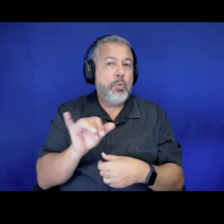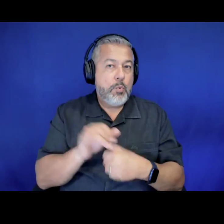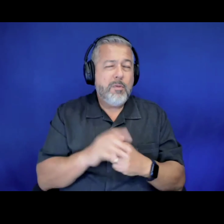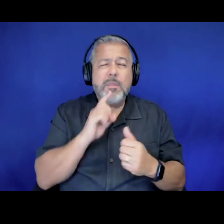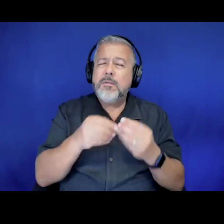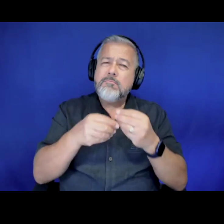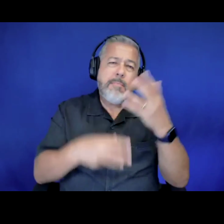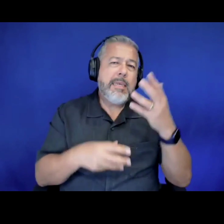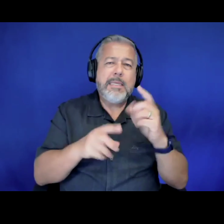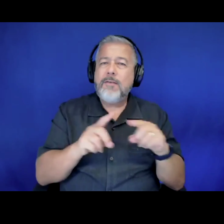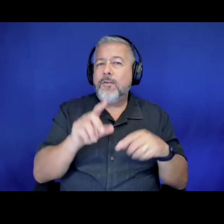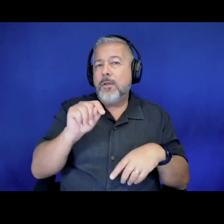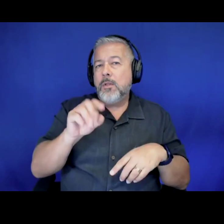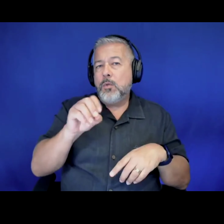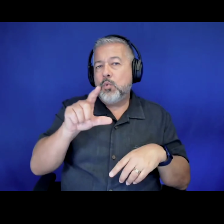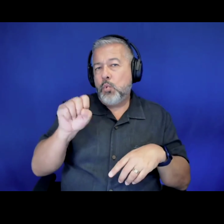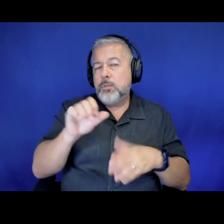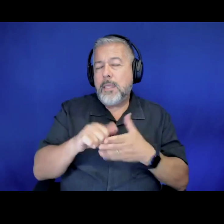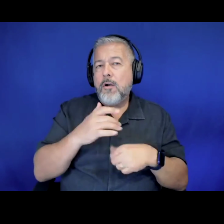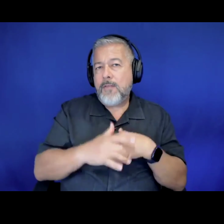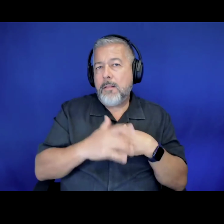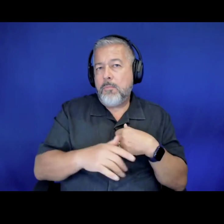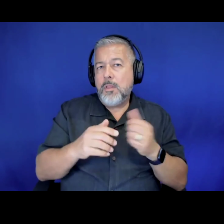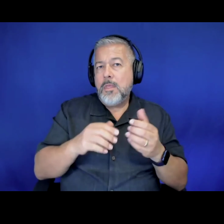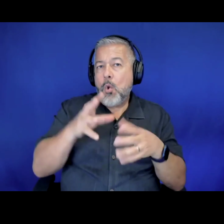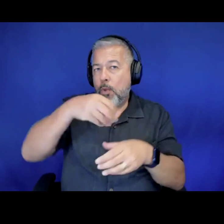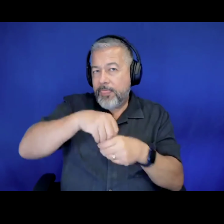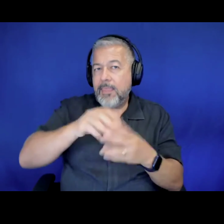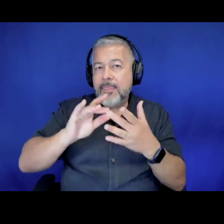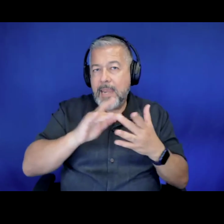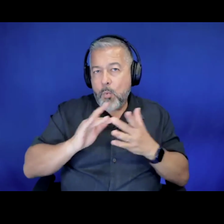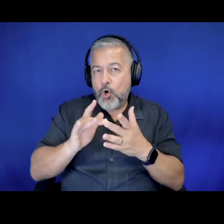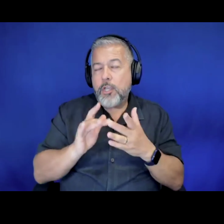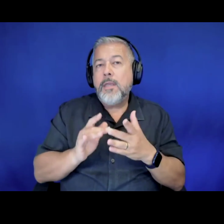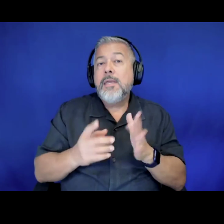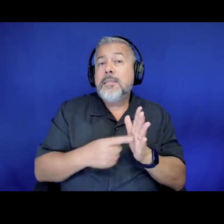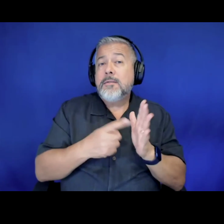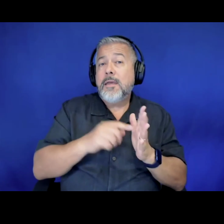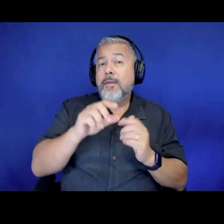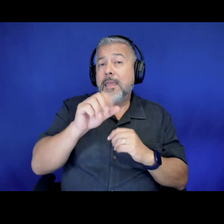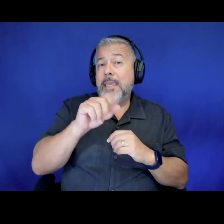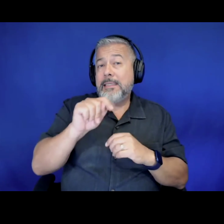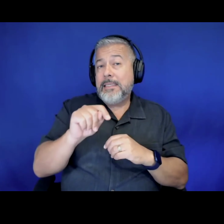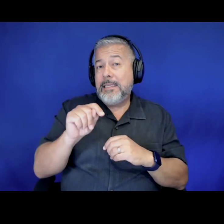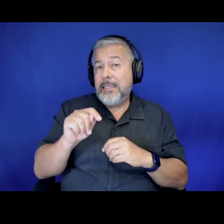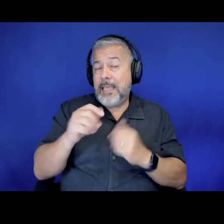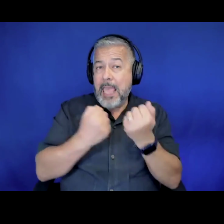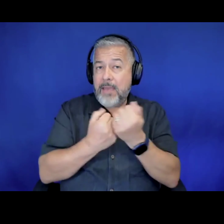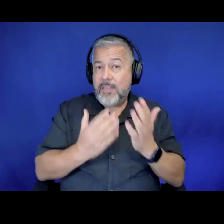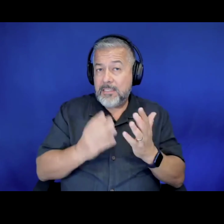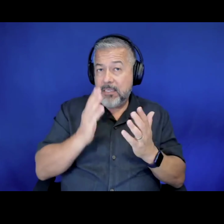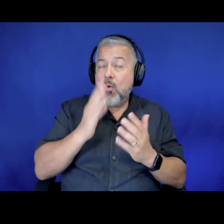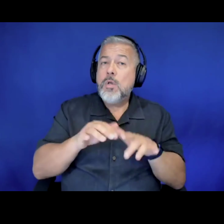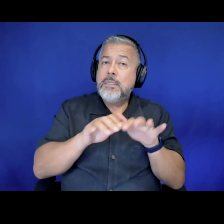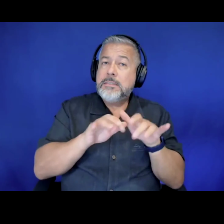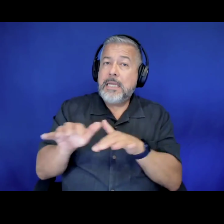lot of different tools that are available in the network. Sometimes AT advocates will type out questions